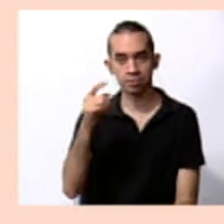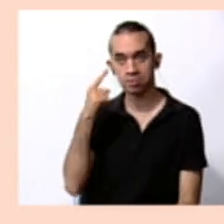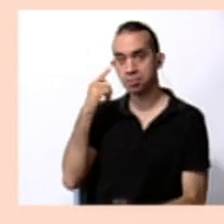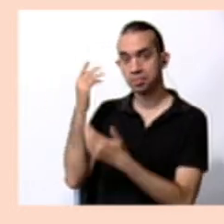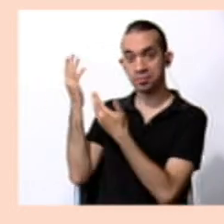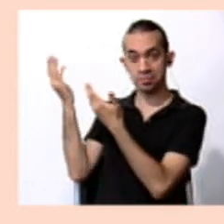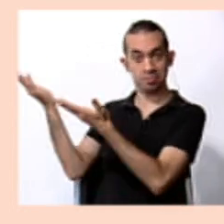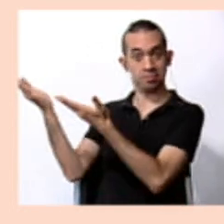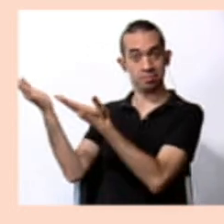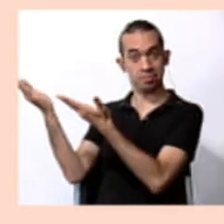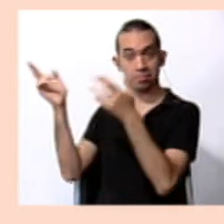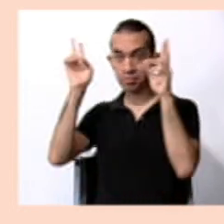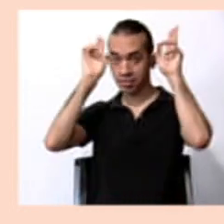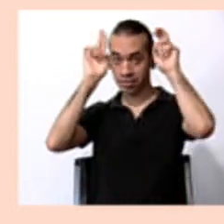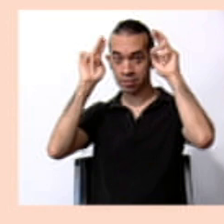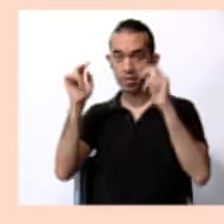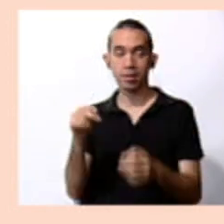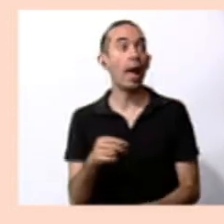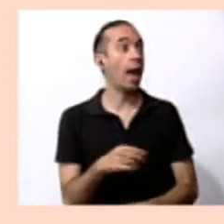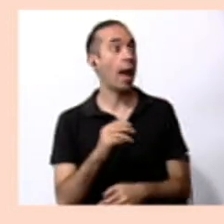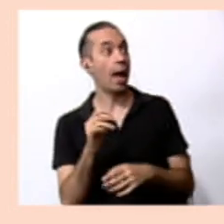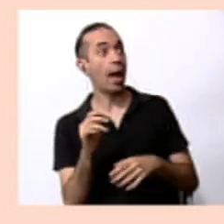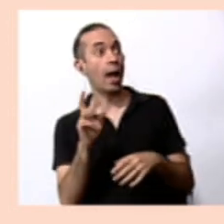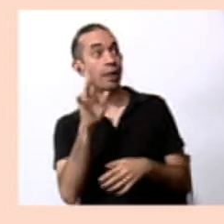Rabbit. Rabbit.